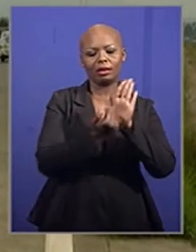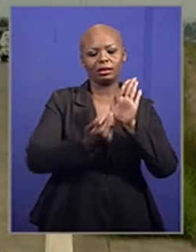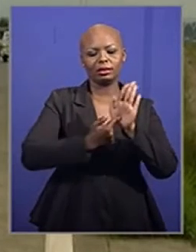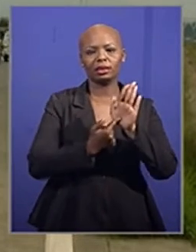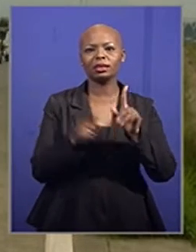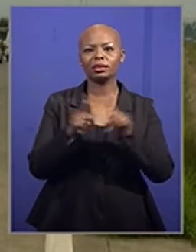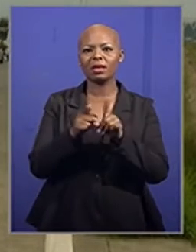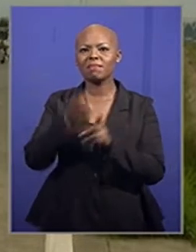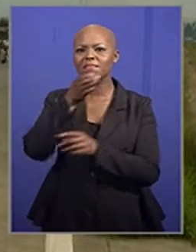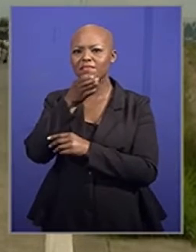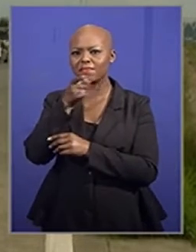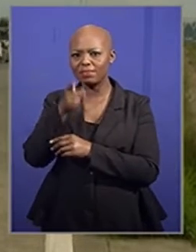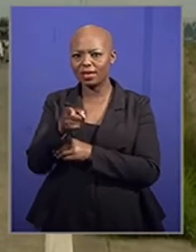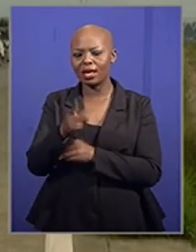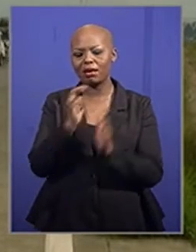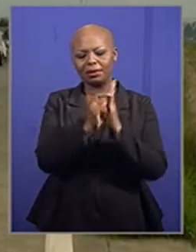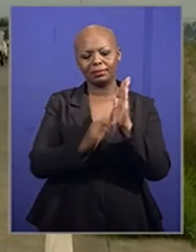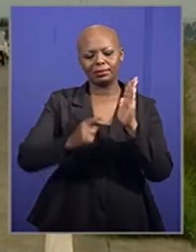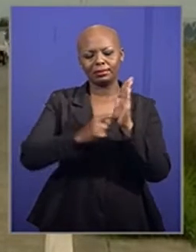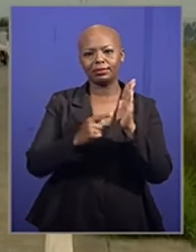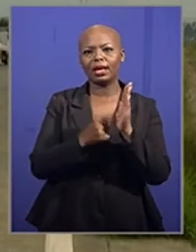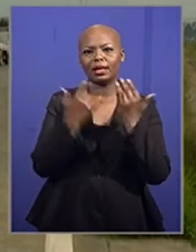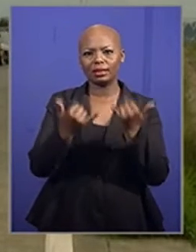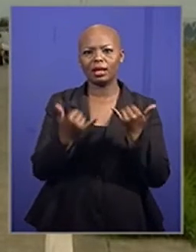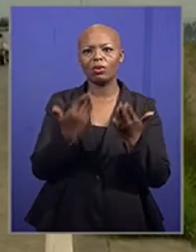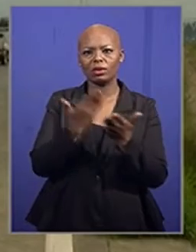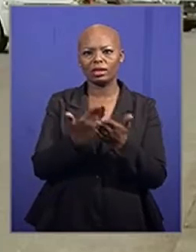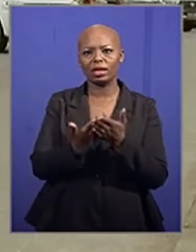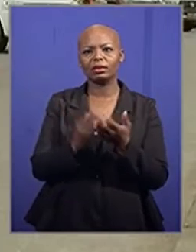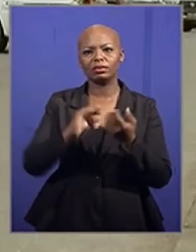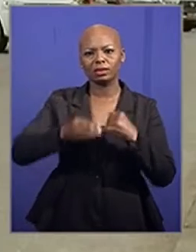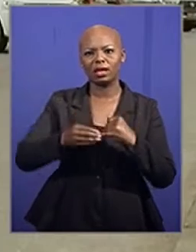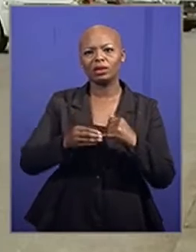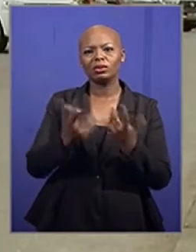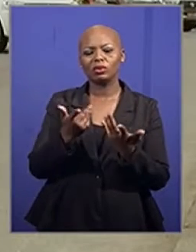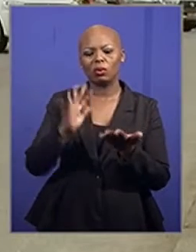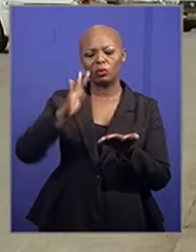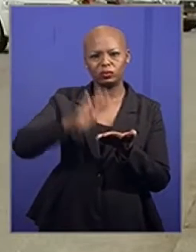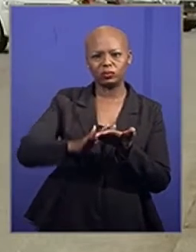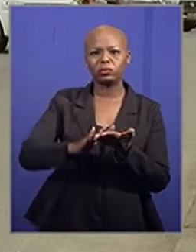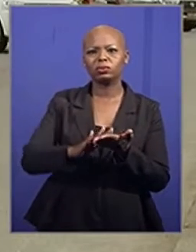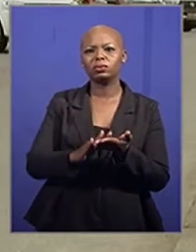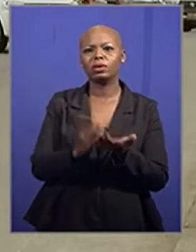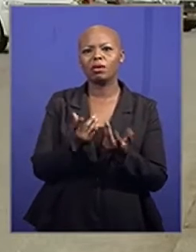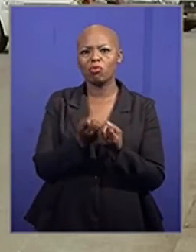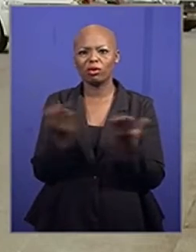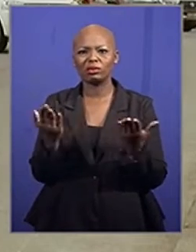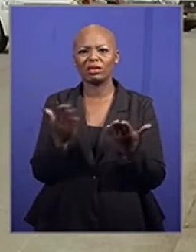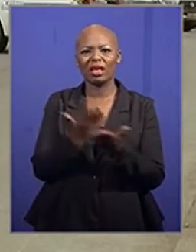bakgweetsi di tlile go samagana le go isa tlase dintsho tsa paka ya boitumelo. Ofentse